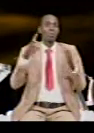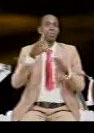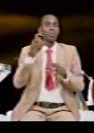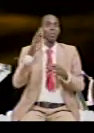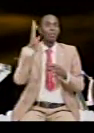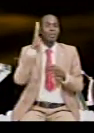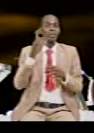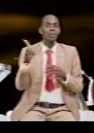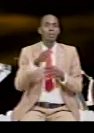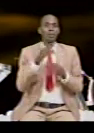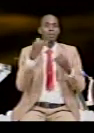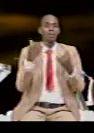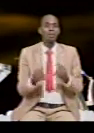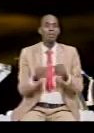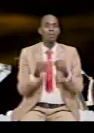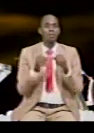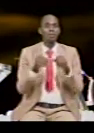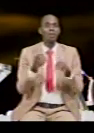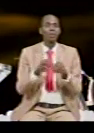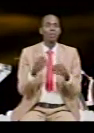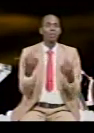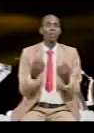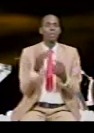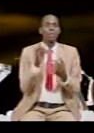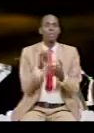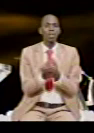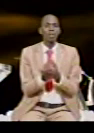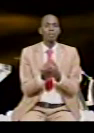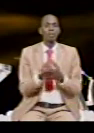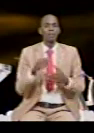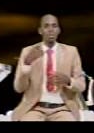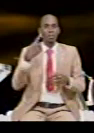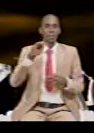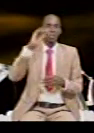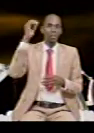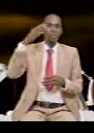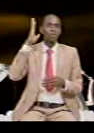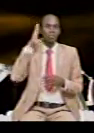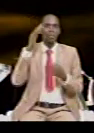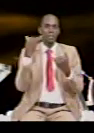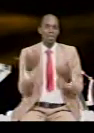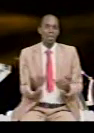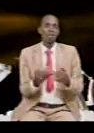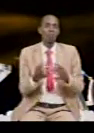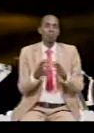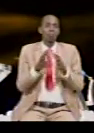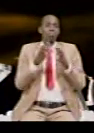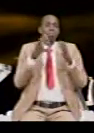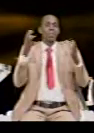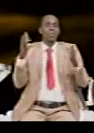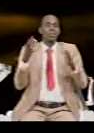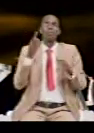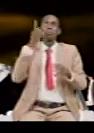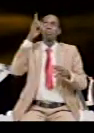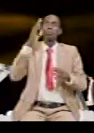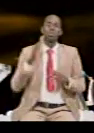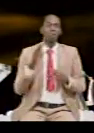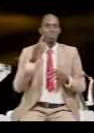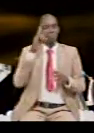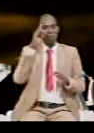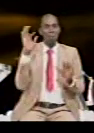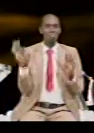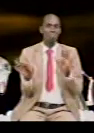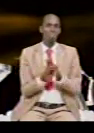now continue in sin that grace may now abound? Since God forbid, how shall